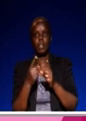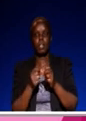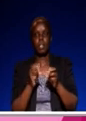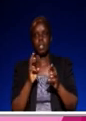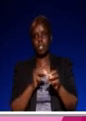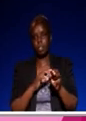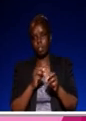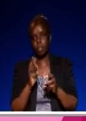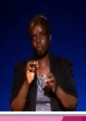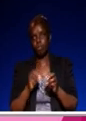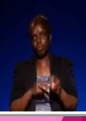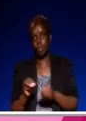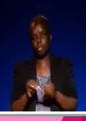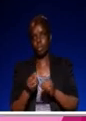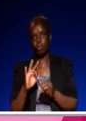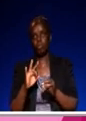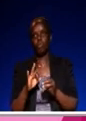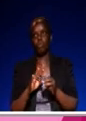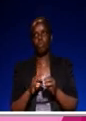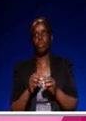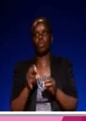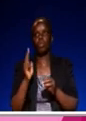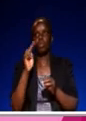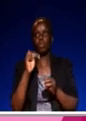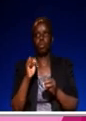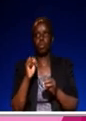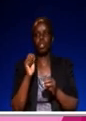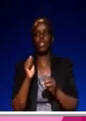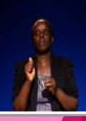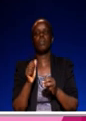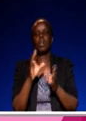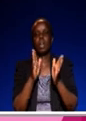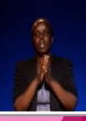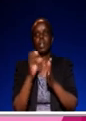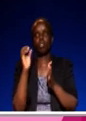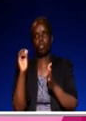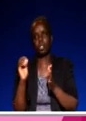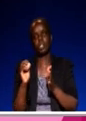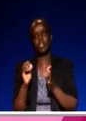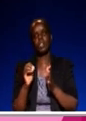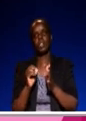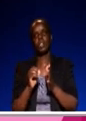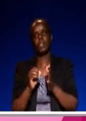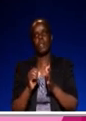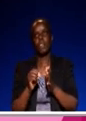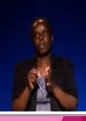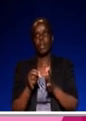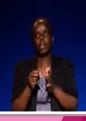formula of sodium oxide? And now the empirical formula is equal to